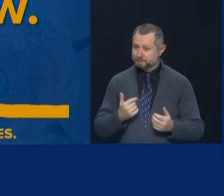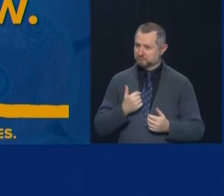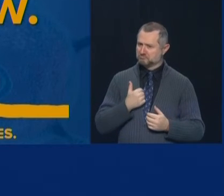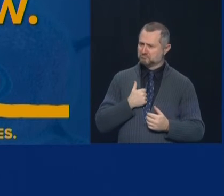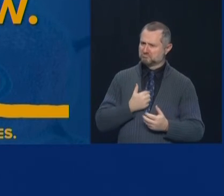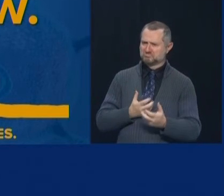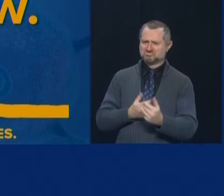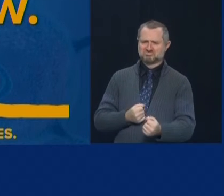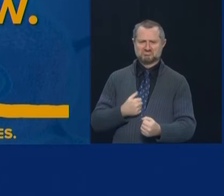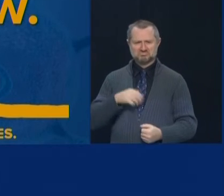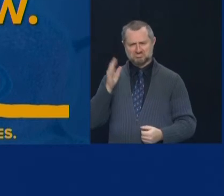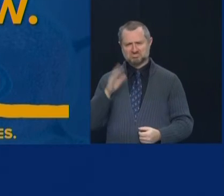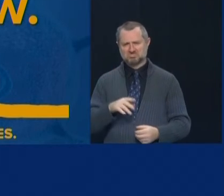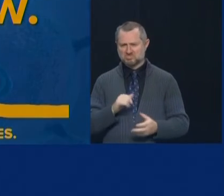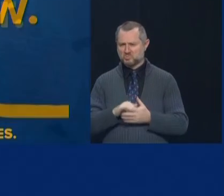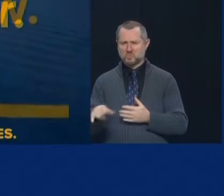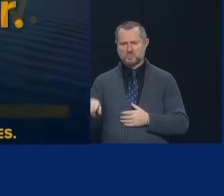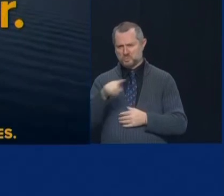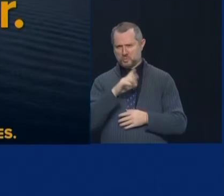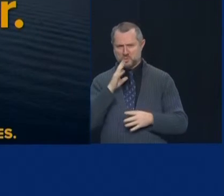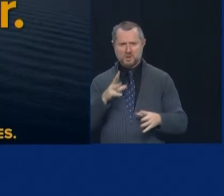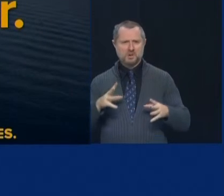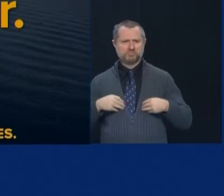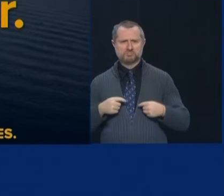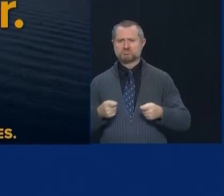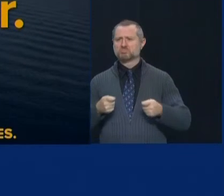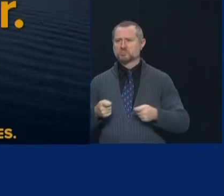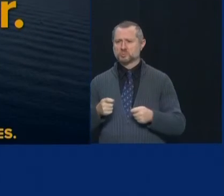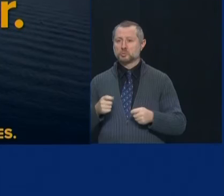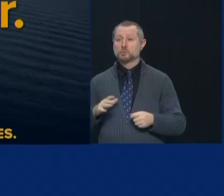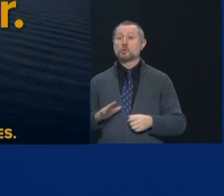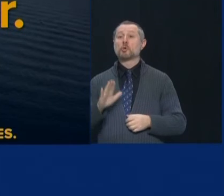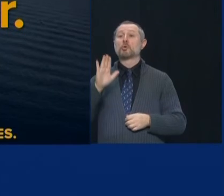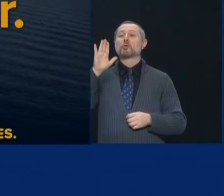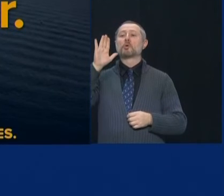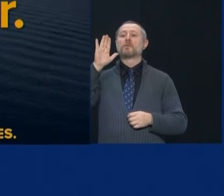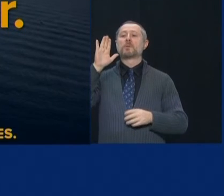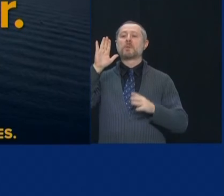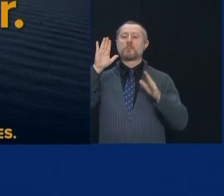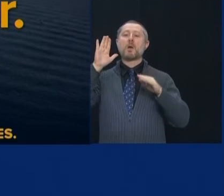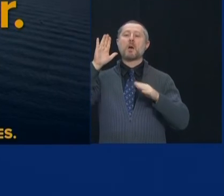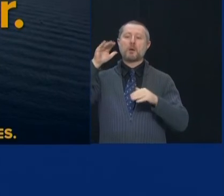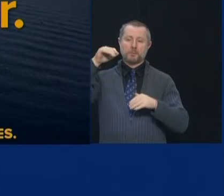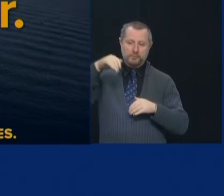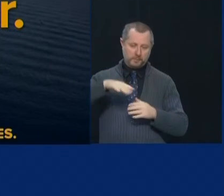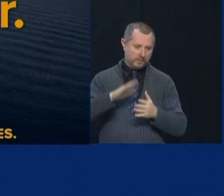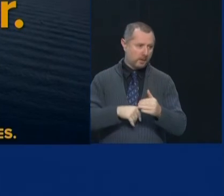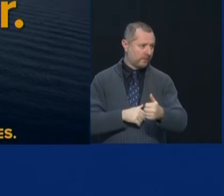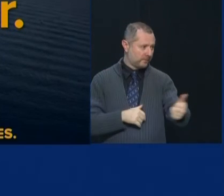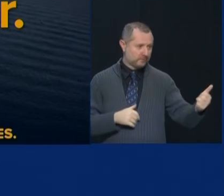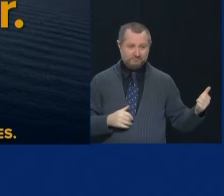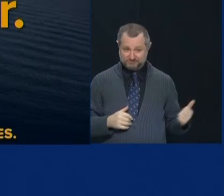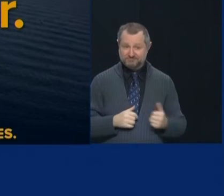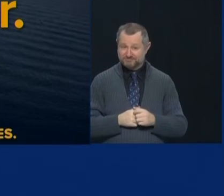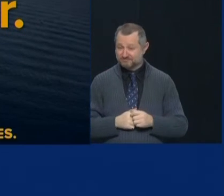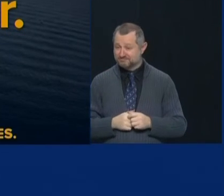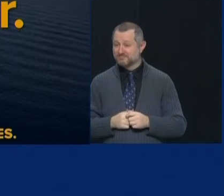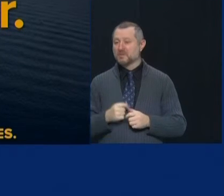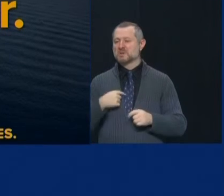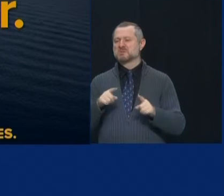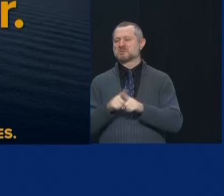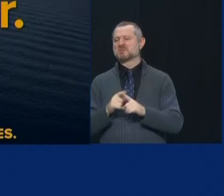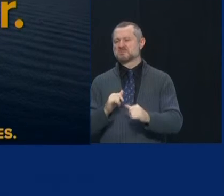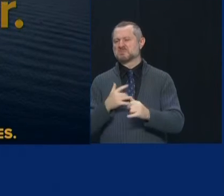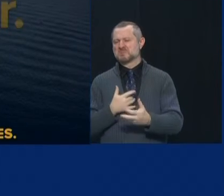Yorkers will handle this surge better than any state in the country. I also think New York State is going to